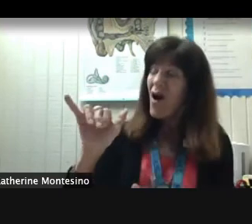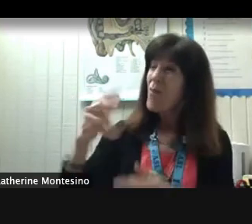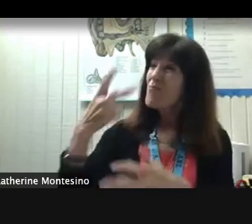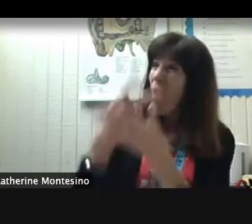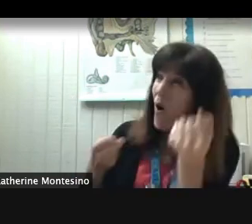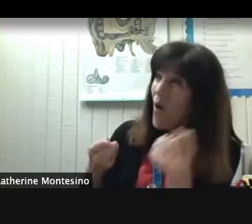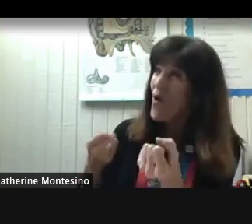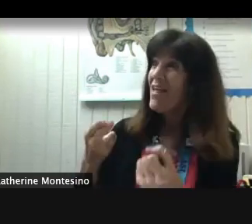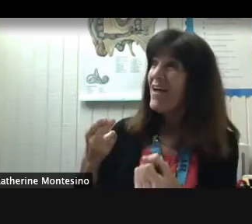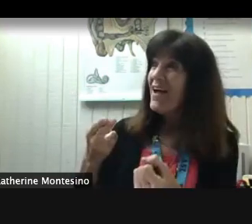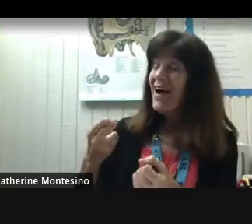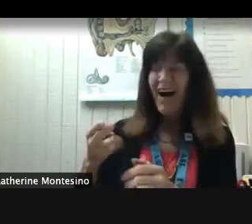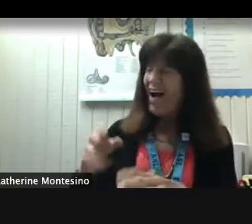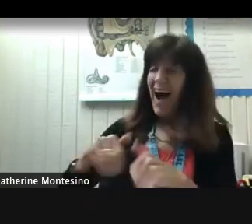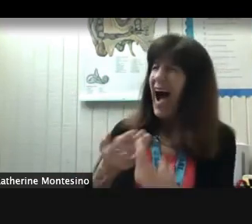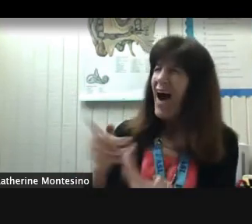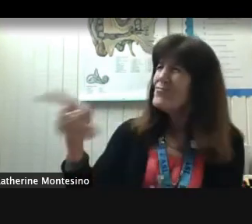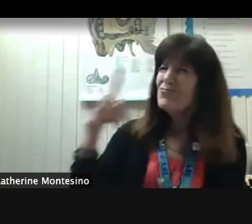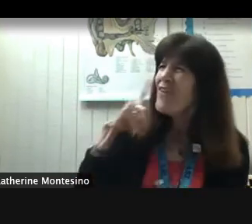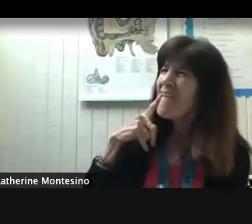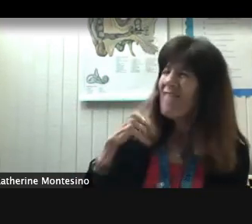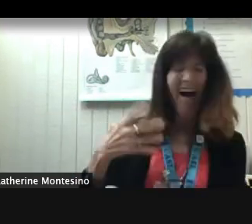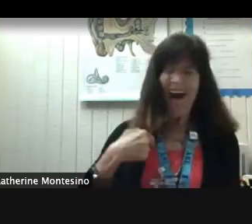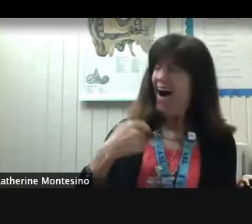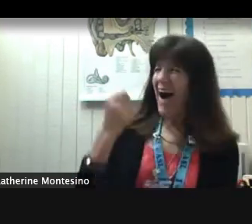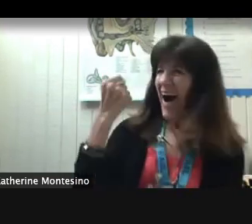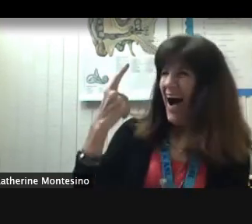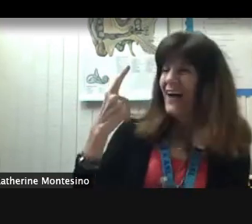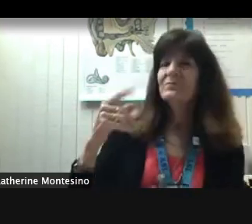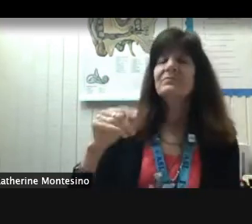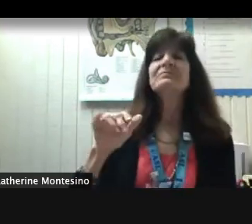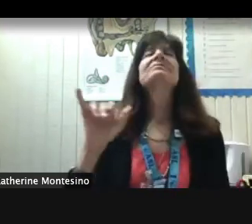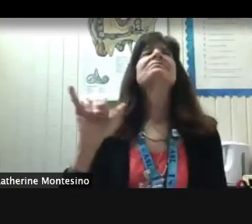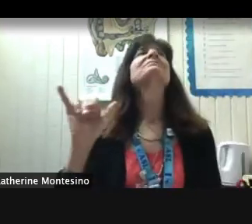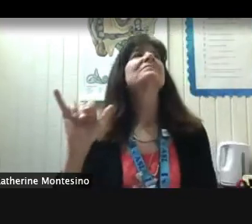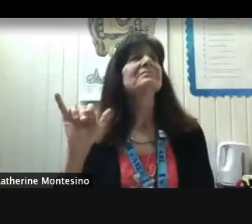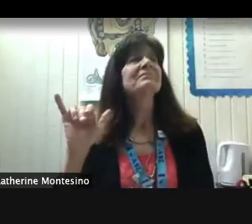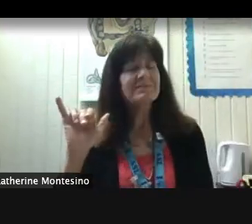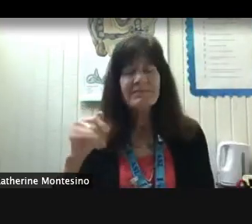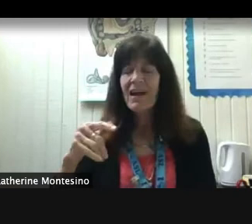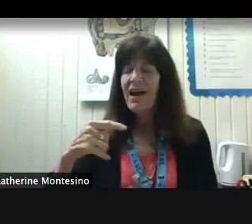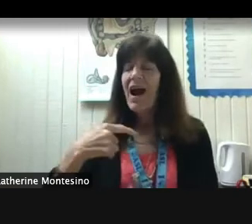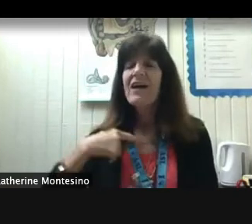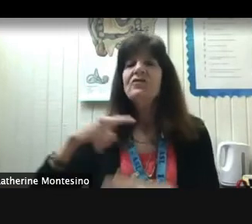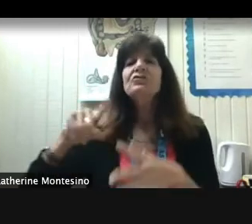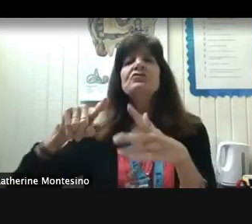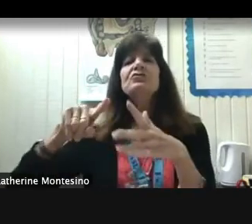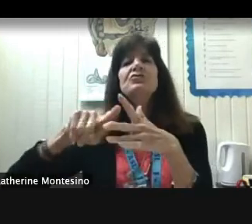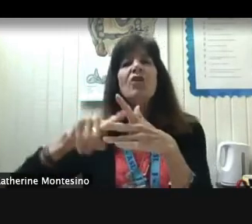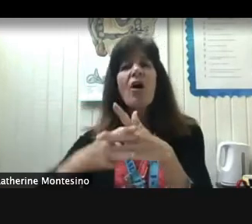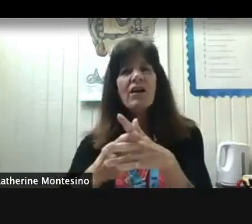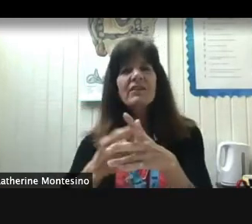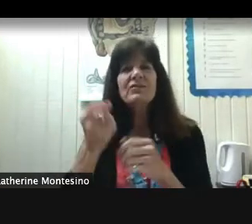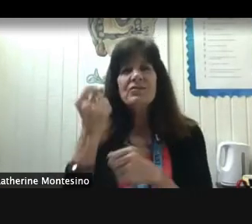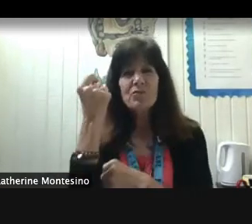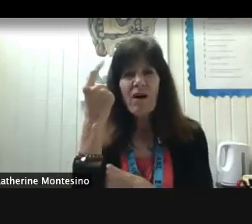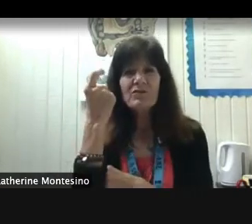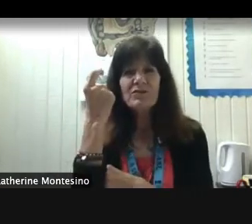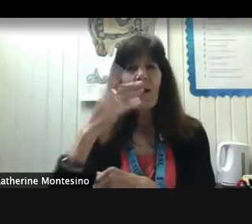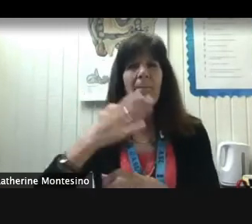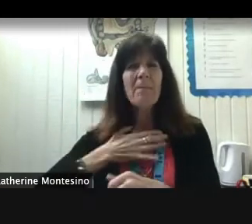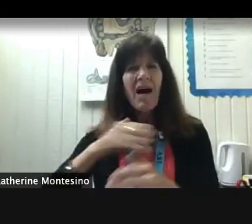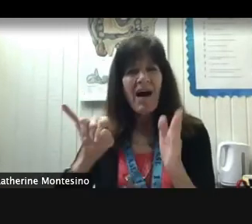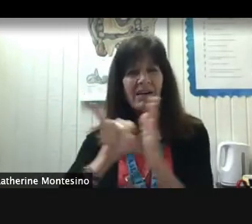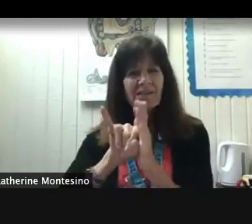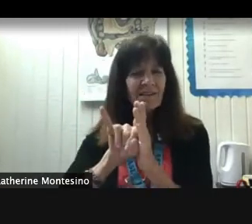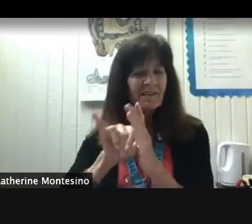And I asked a lot of questions of, how do you sign this? What does this mean? Do you talk as well? I talk as well. Um, how are you deaf? I